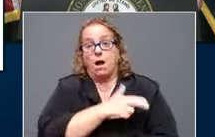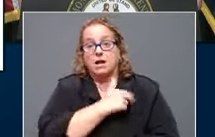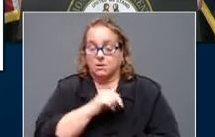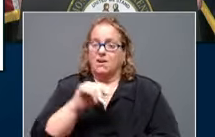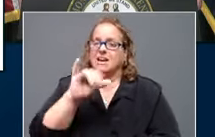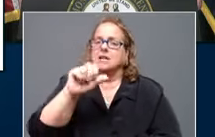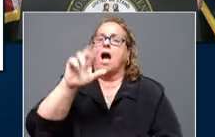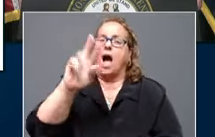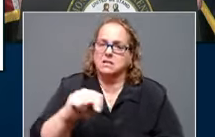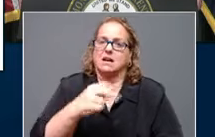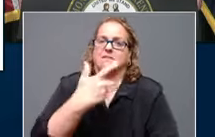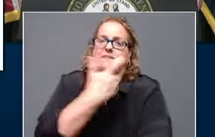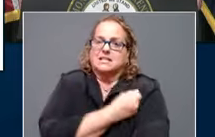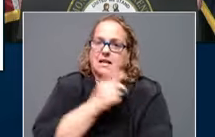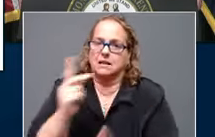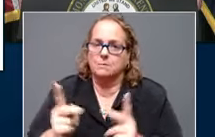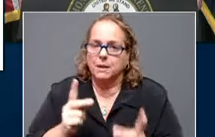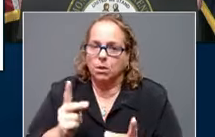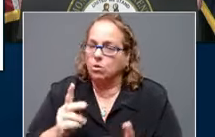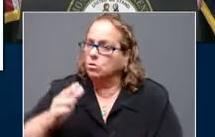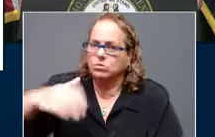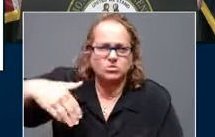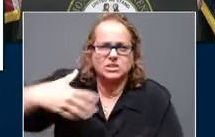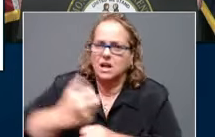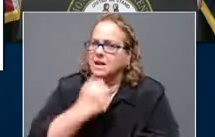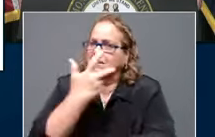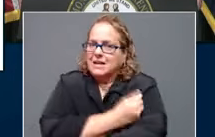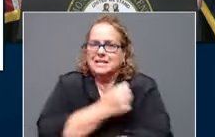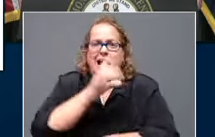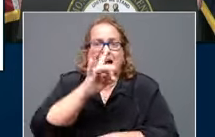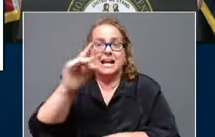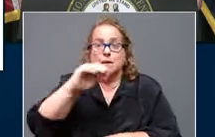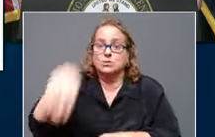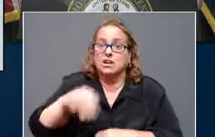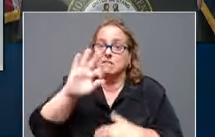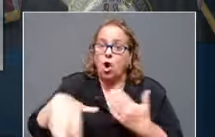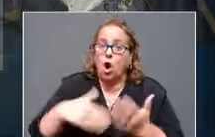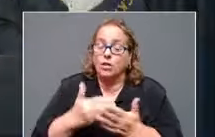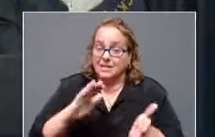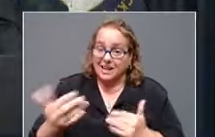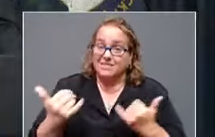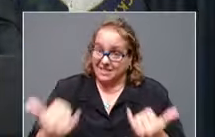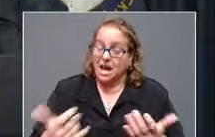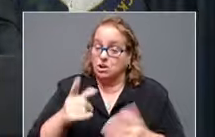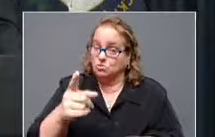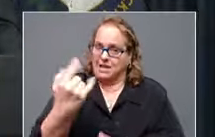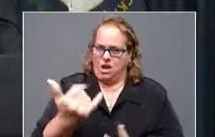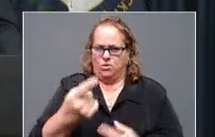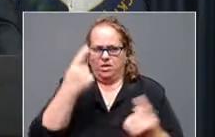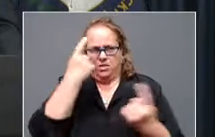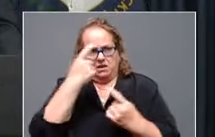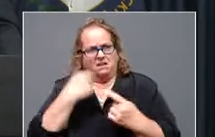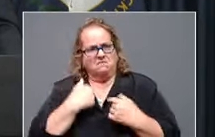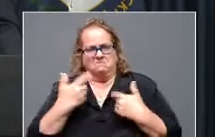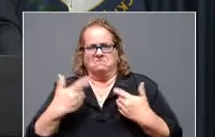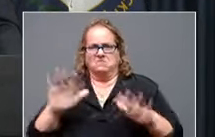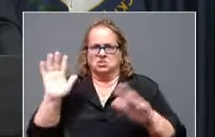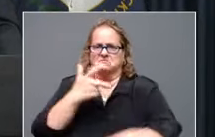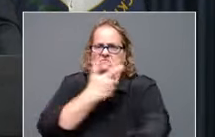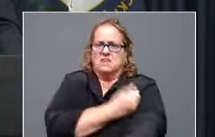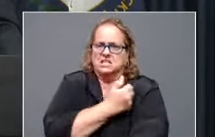That's what we know. None of us, even if we've made all the decisions and are frustrated and tired, and I know we